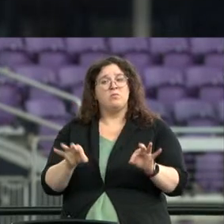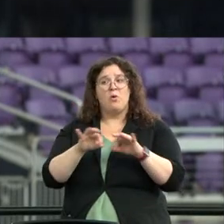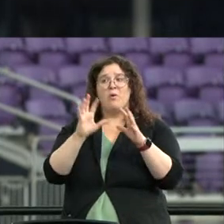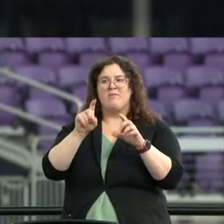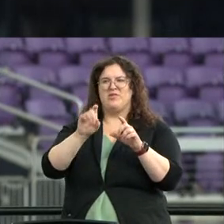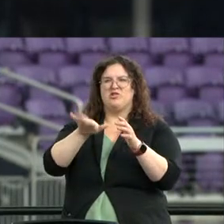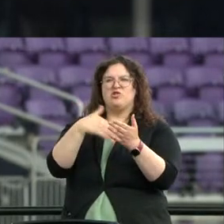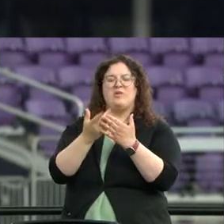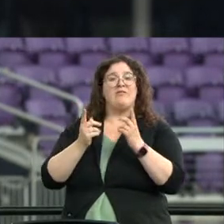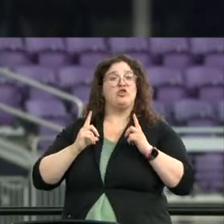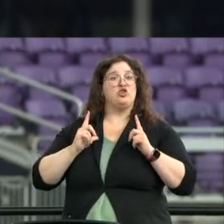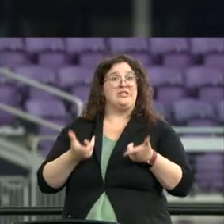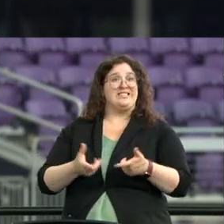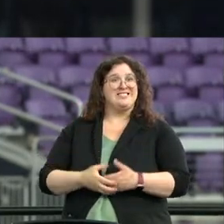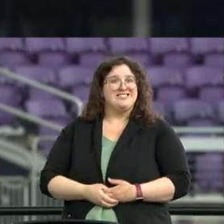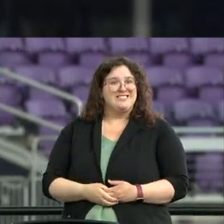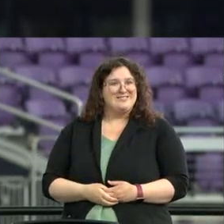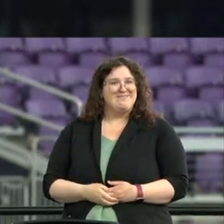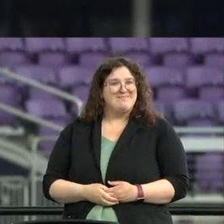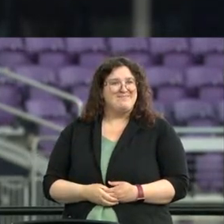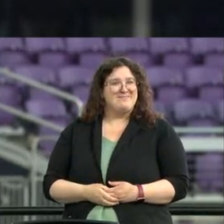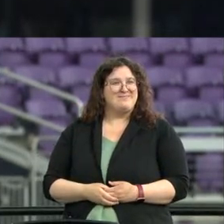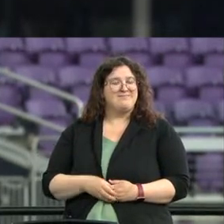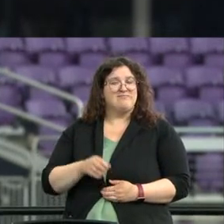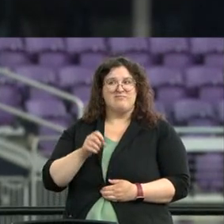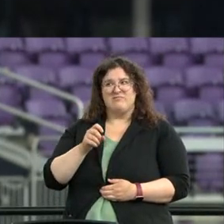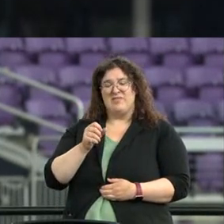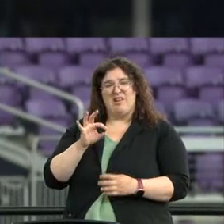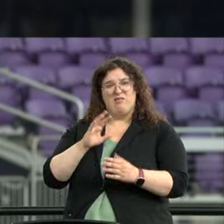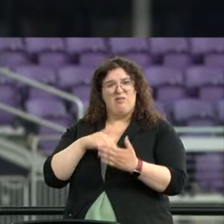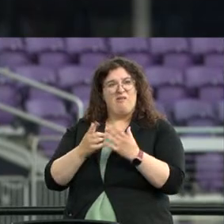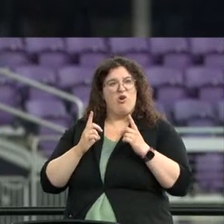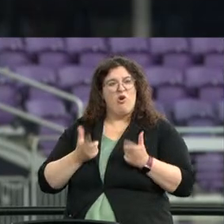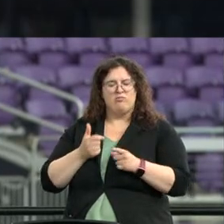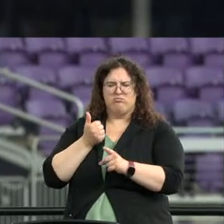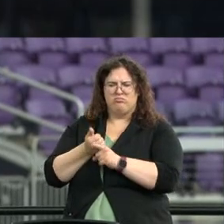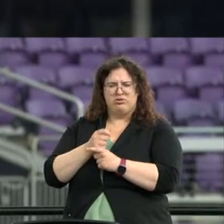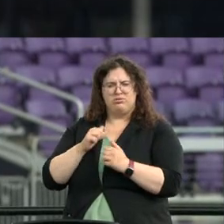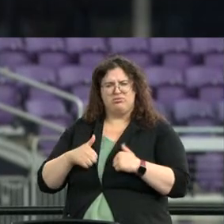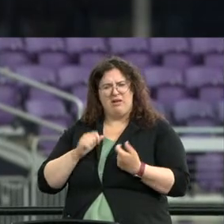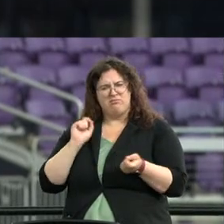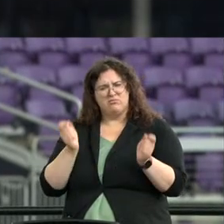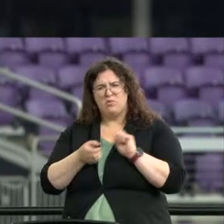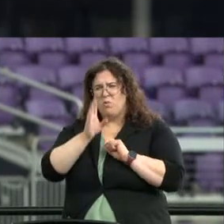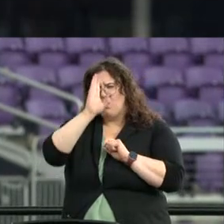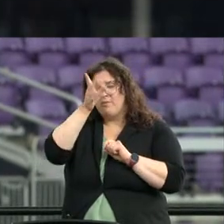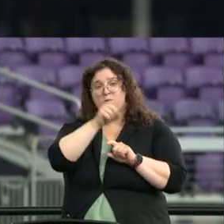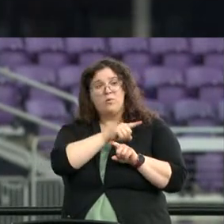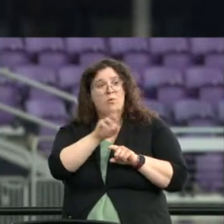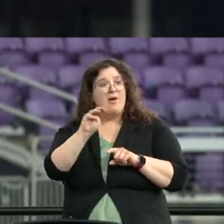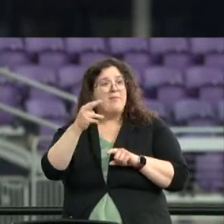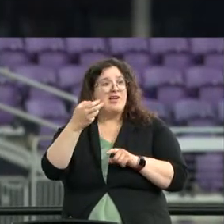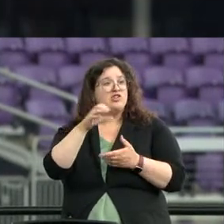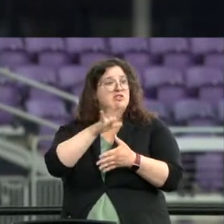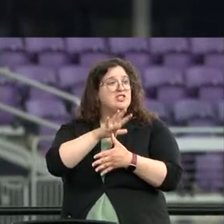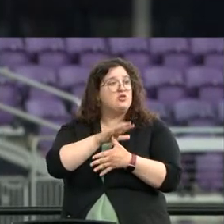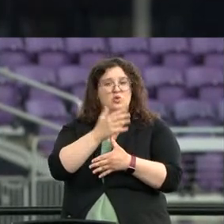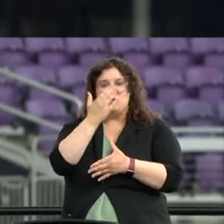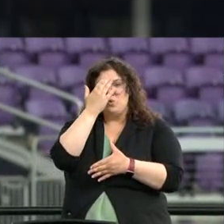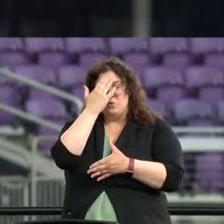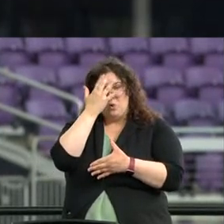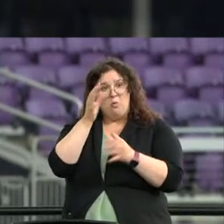early and the life-altering impact of doing so. As MHS seniors, you know the impact of